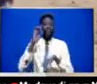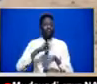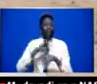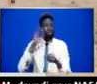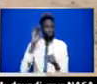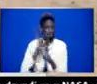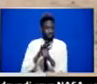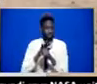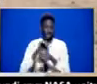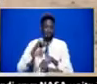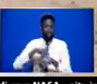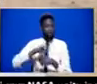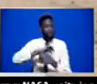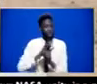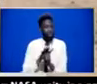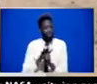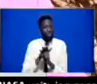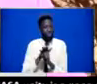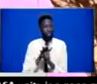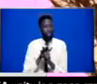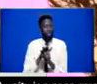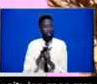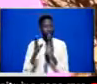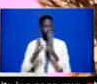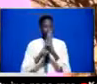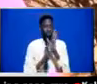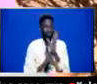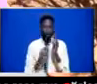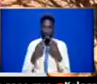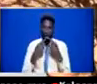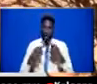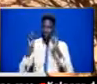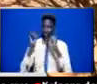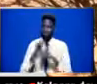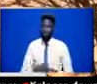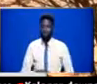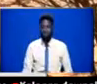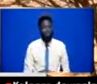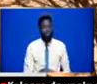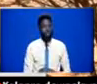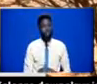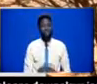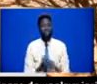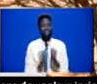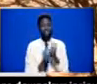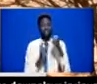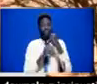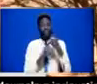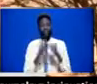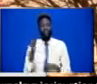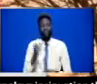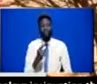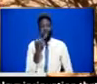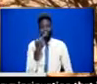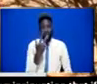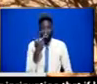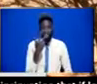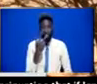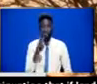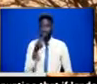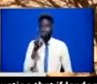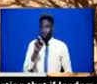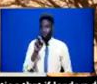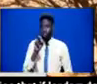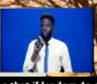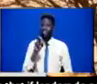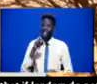the COVID-19 containment measures. 16 March 2020 was a difficult time for me